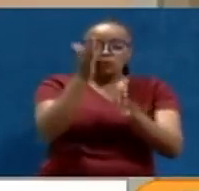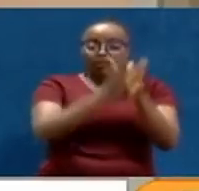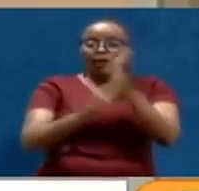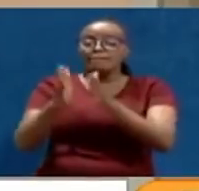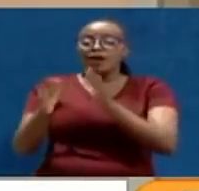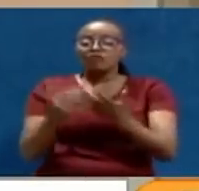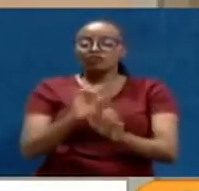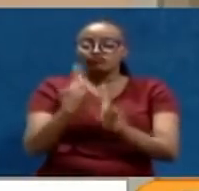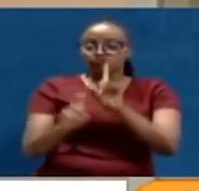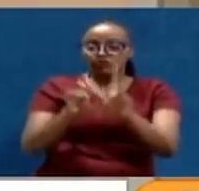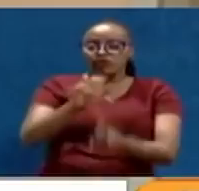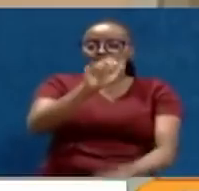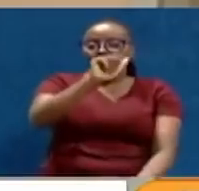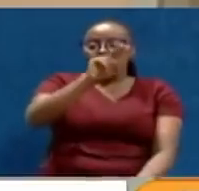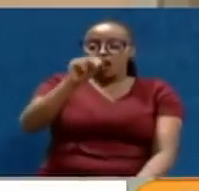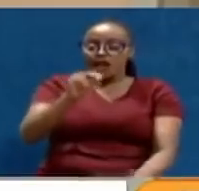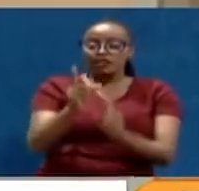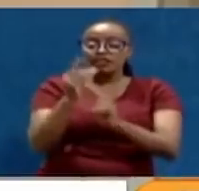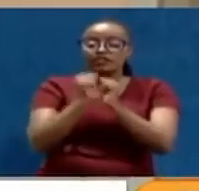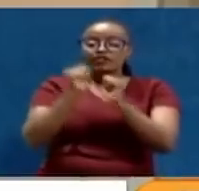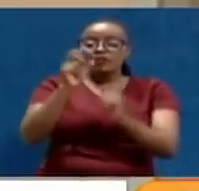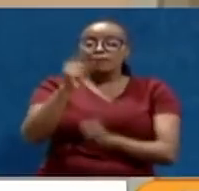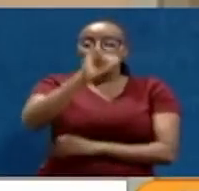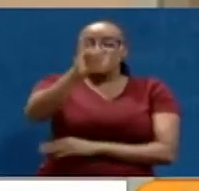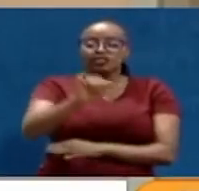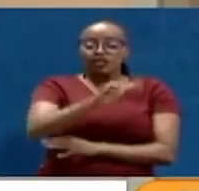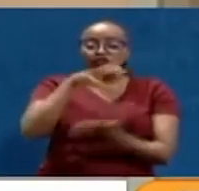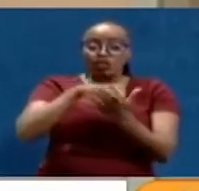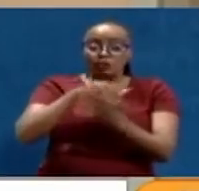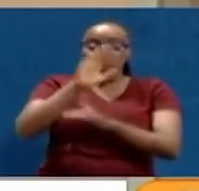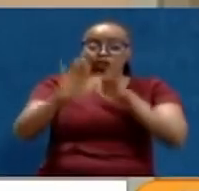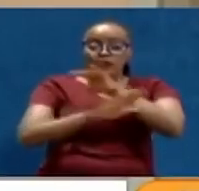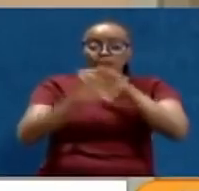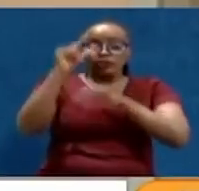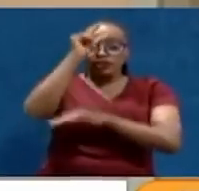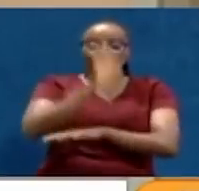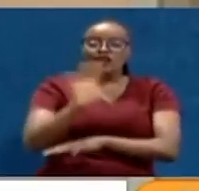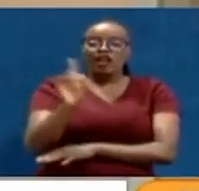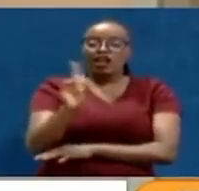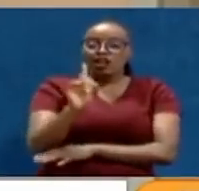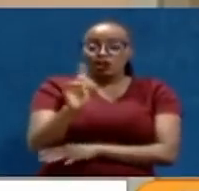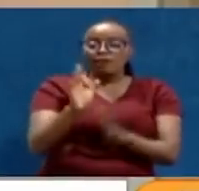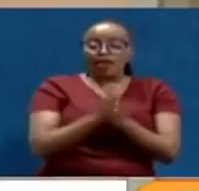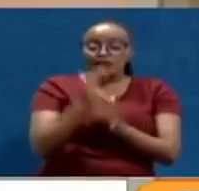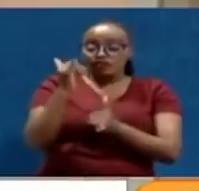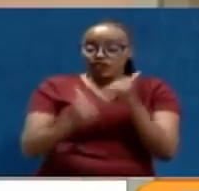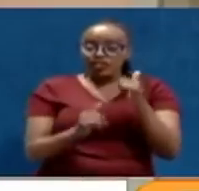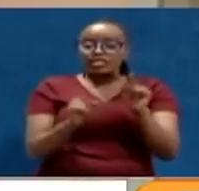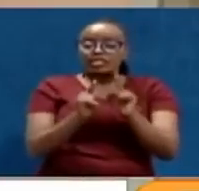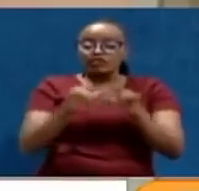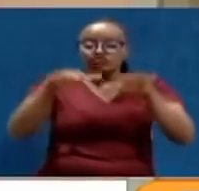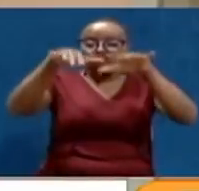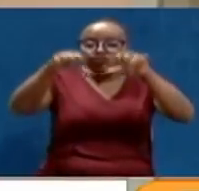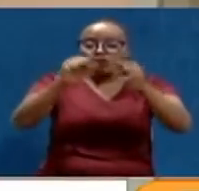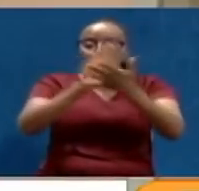plans to vet Anne Kananu on the 15th of January for the position of Deputy Governor of Nairobi and eventually ascending to